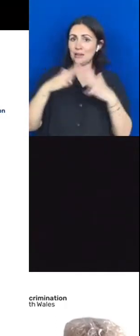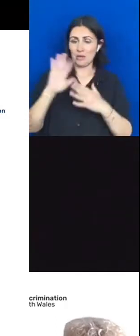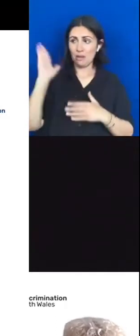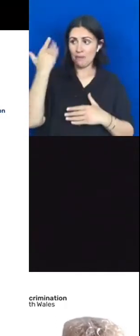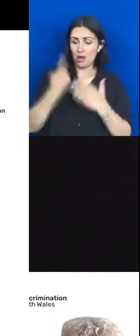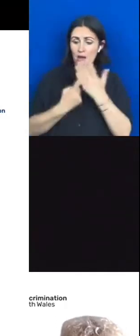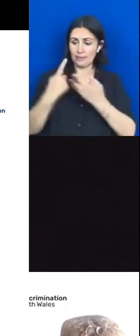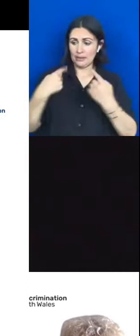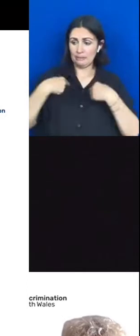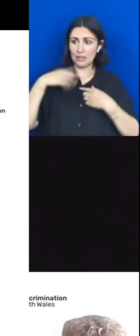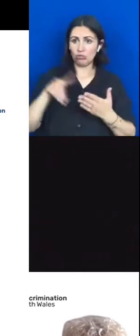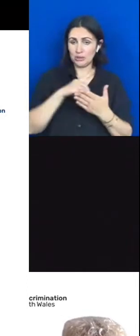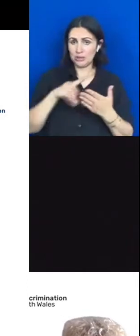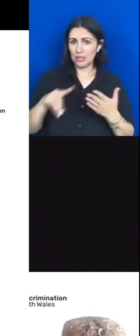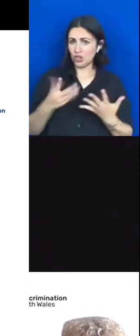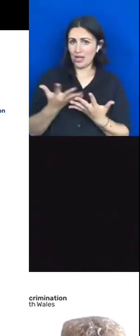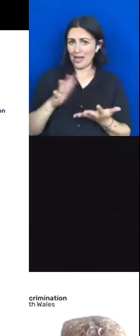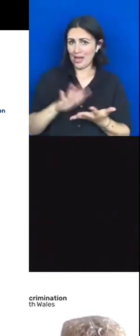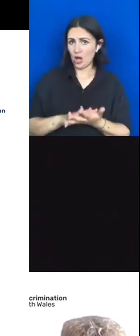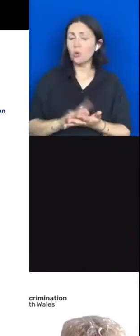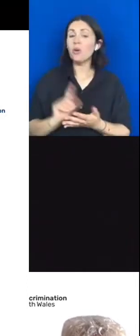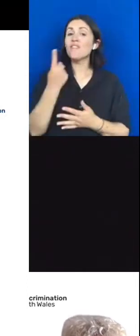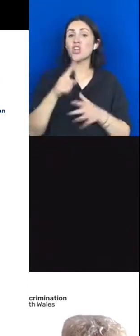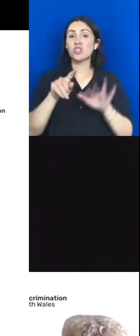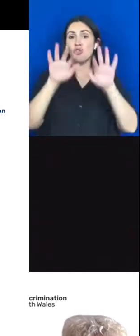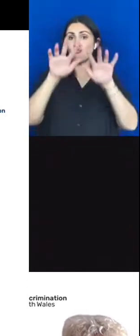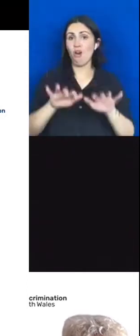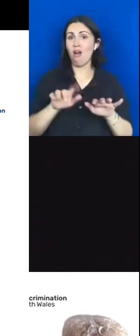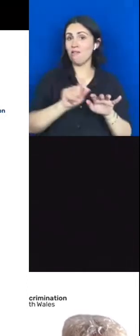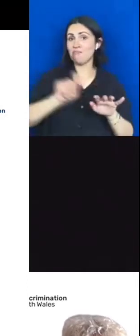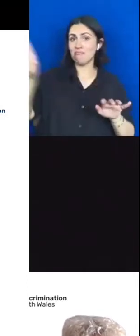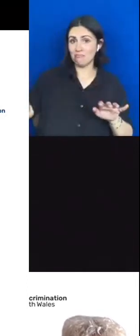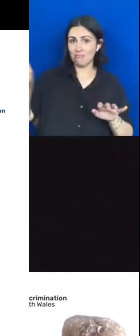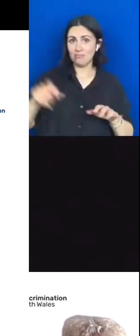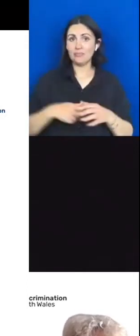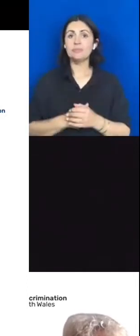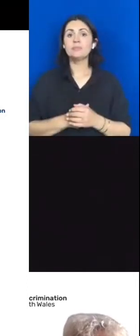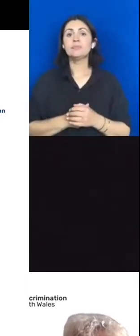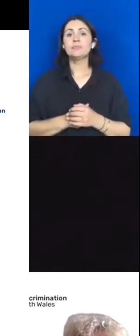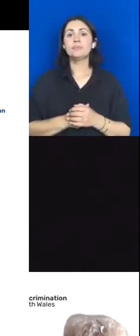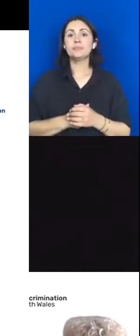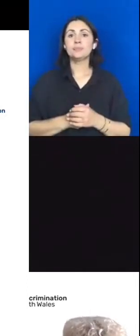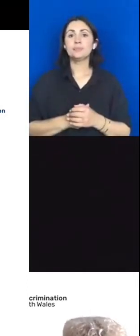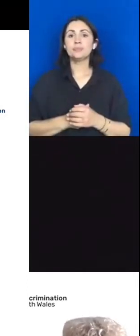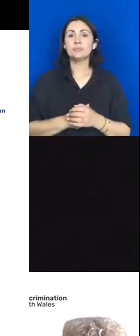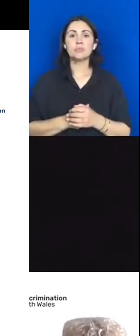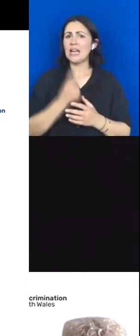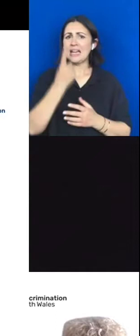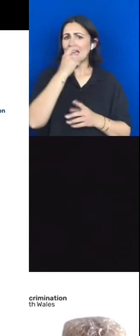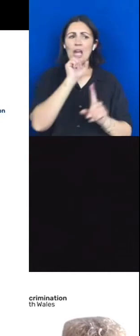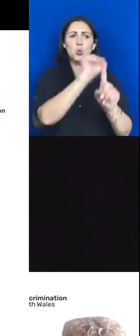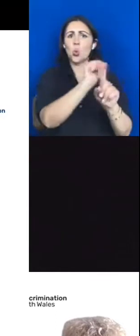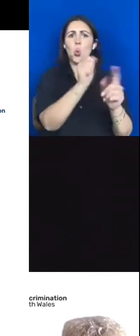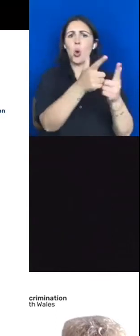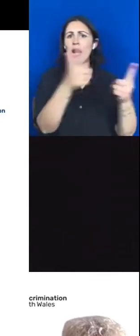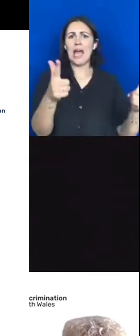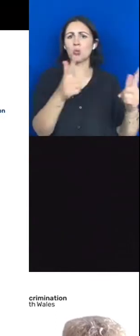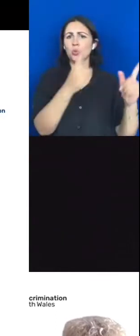Complaints need to be made in writing. You can lodge a complaint in any language.